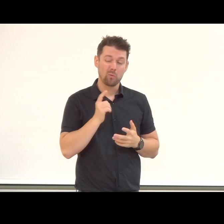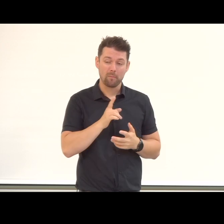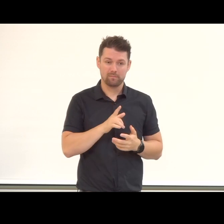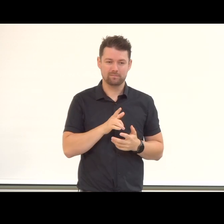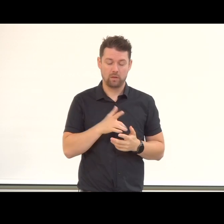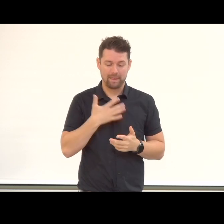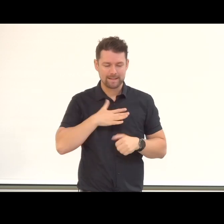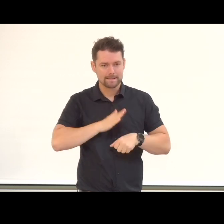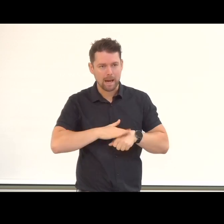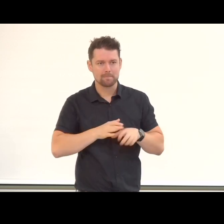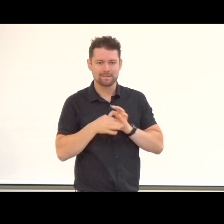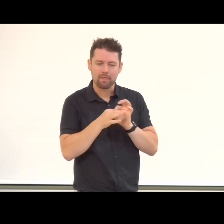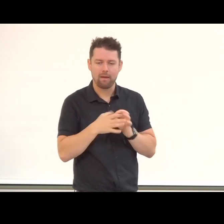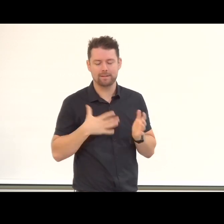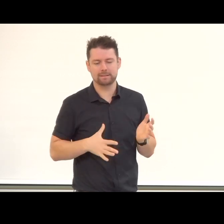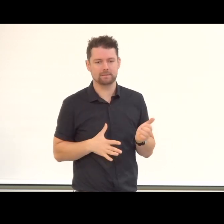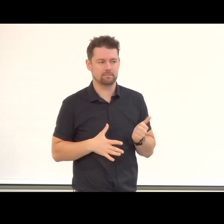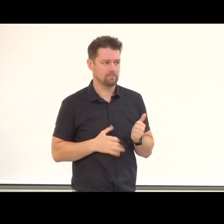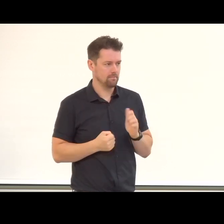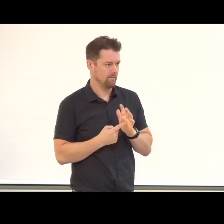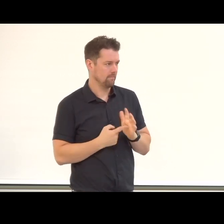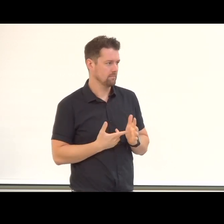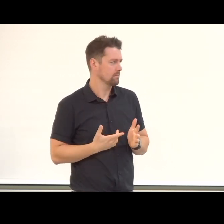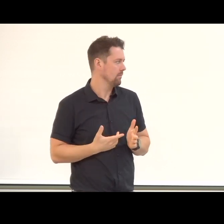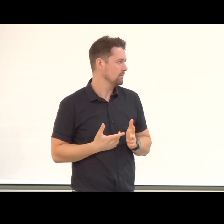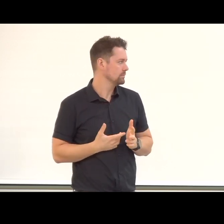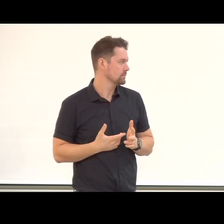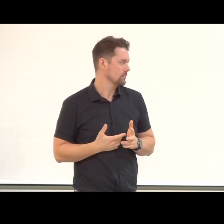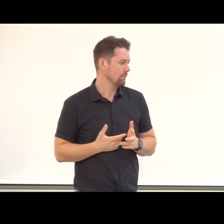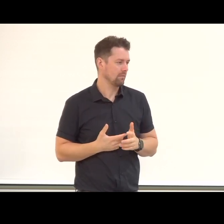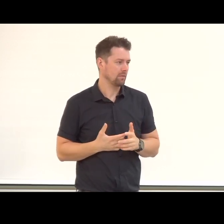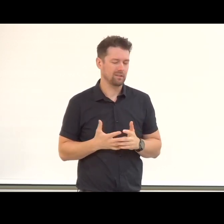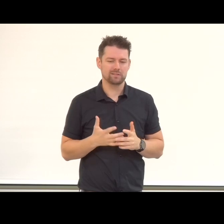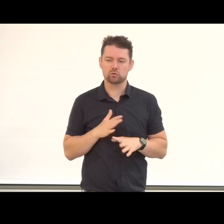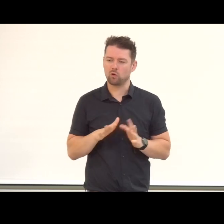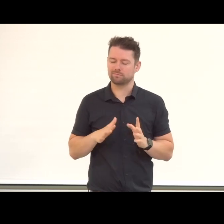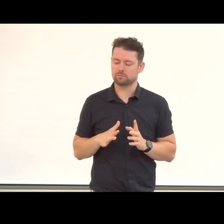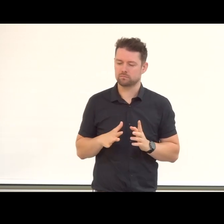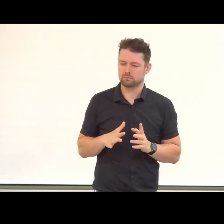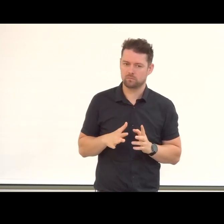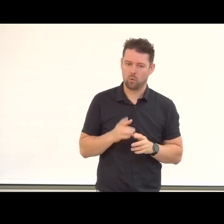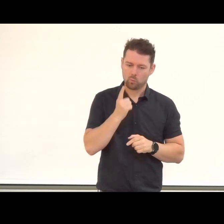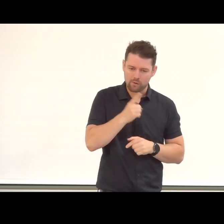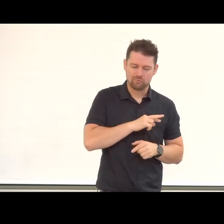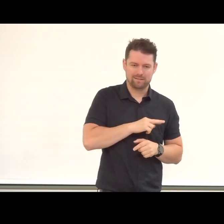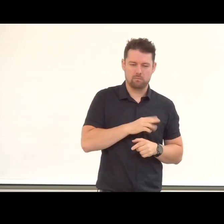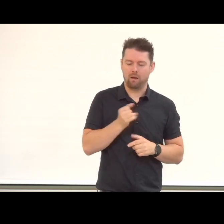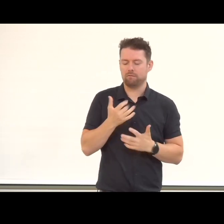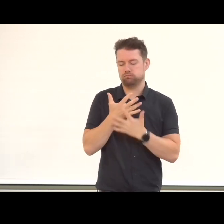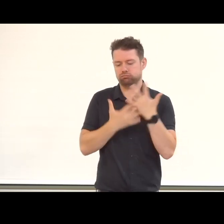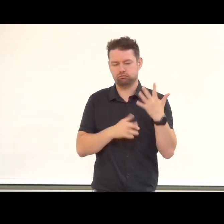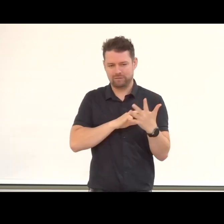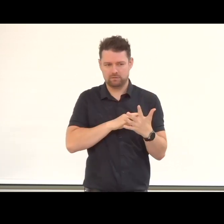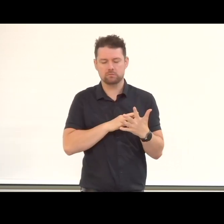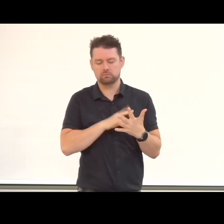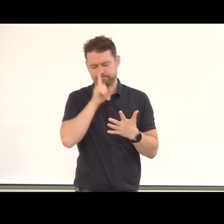some time together. So it's not one single issue why we don't do selections every year, for example, but it all comes together, and